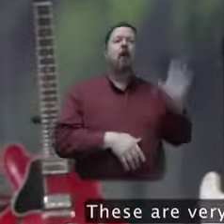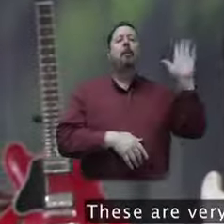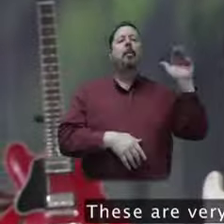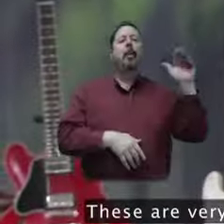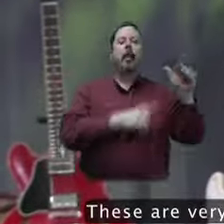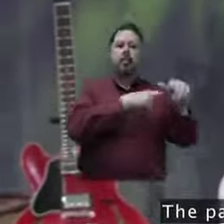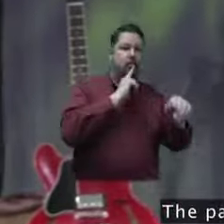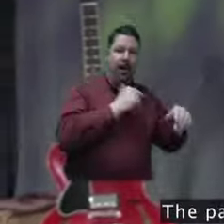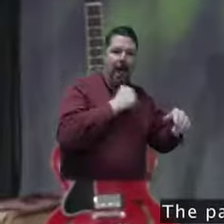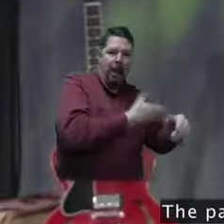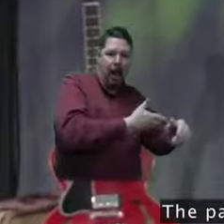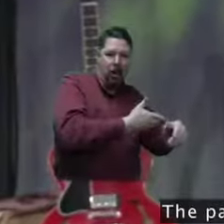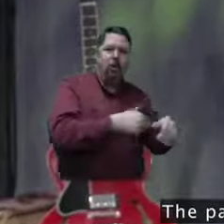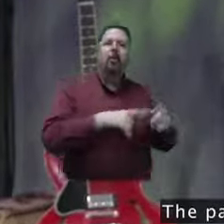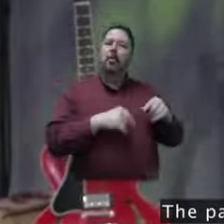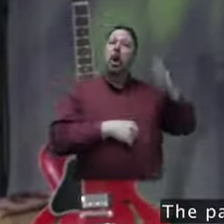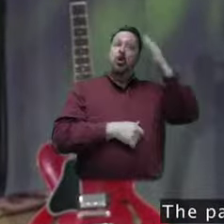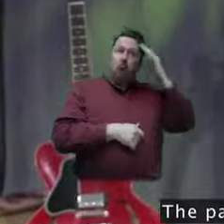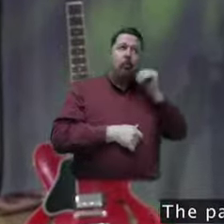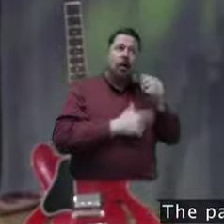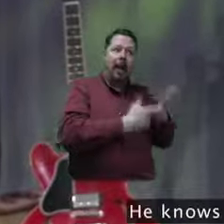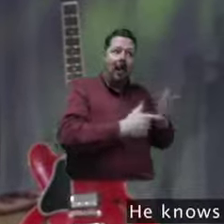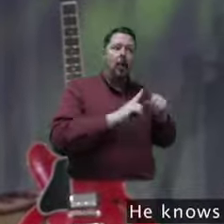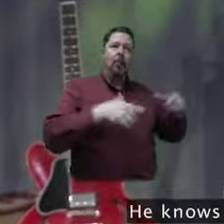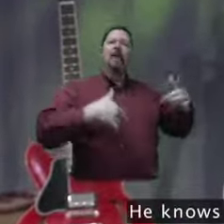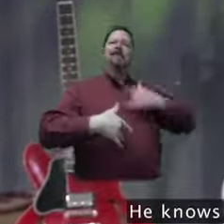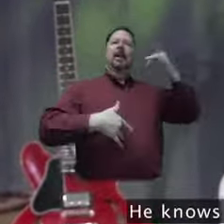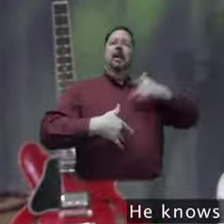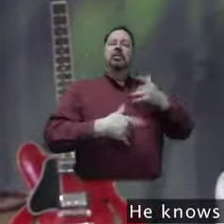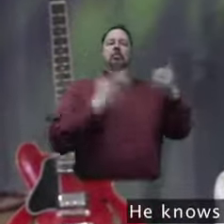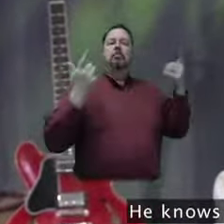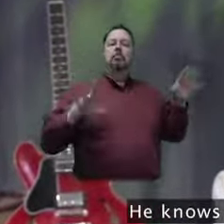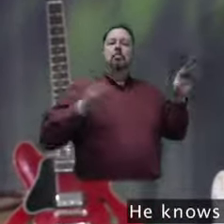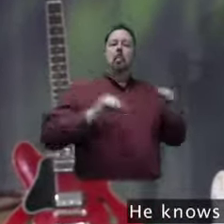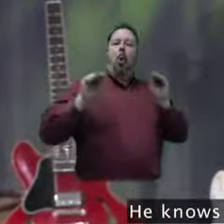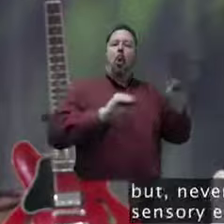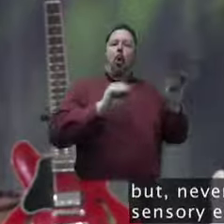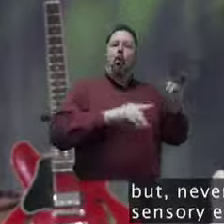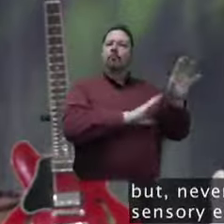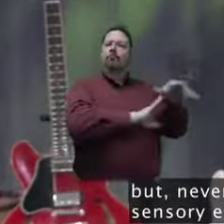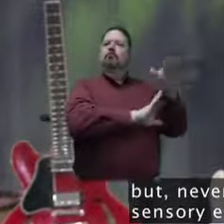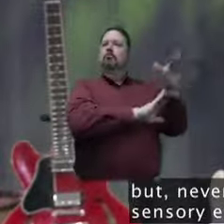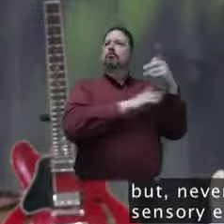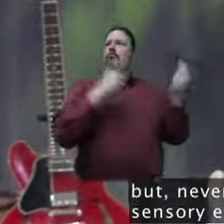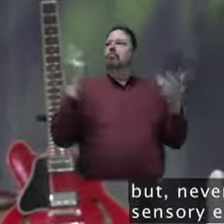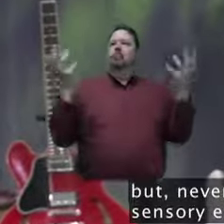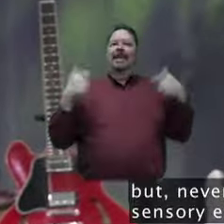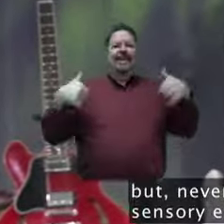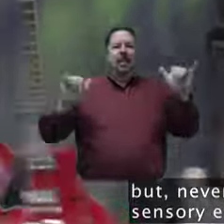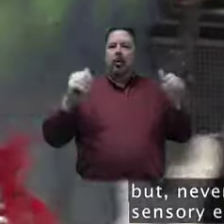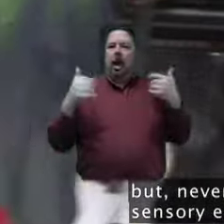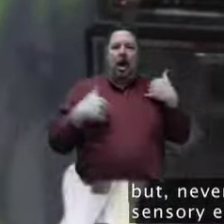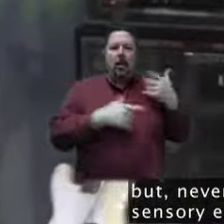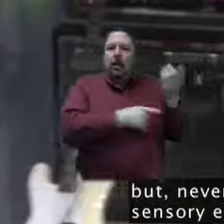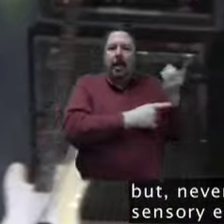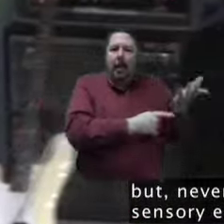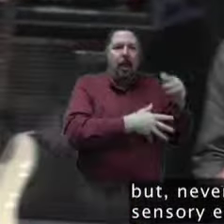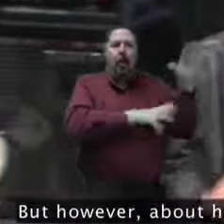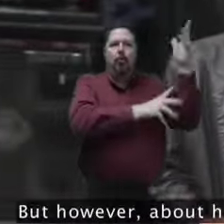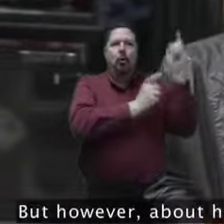vivid sensations. The patient's not delusional. He knows that the arm is not there. But nevertheless, it's a compelling sensory experience for the patient.